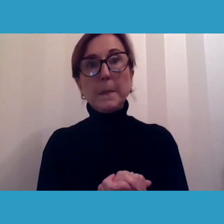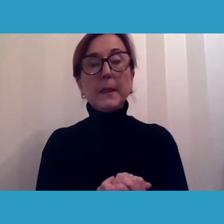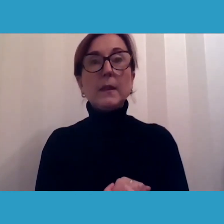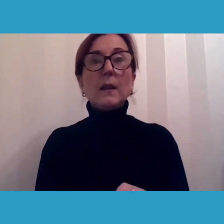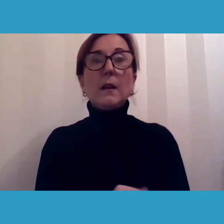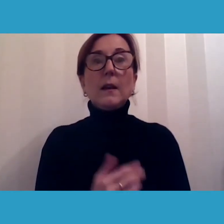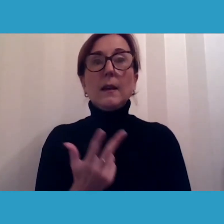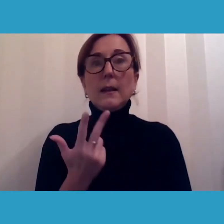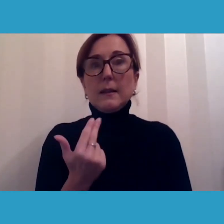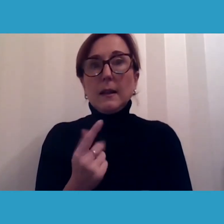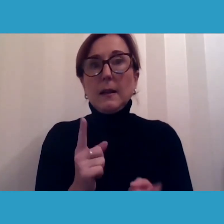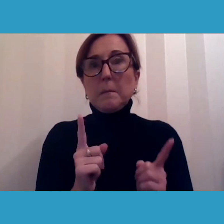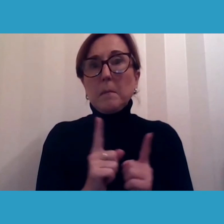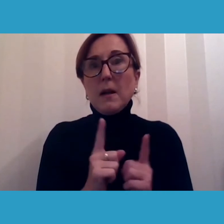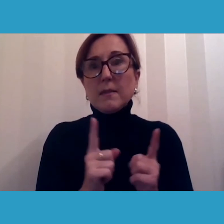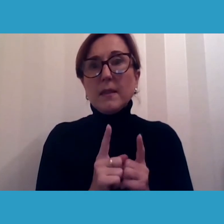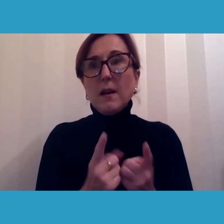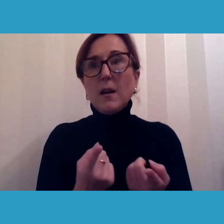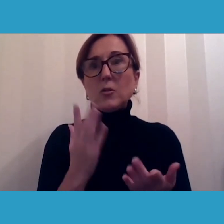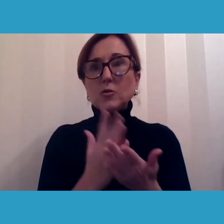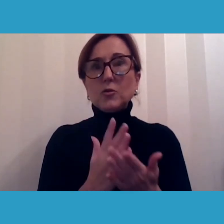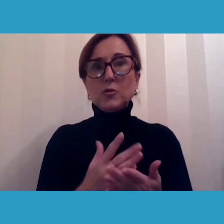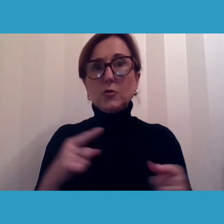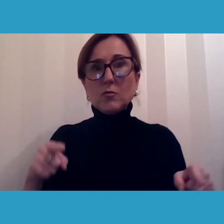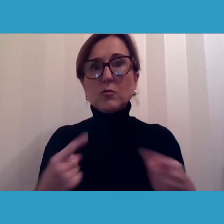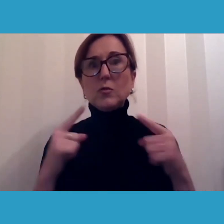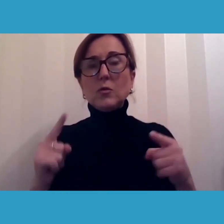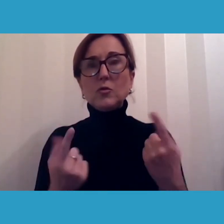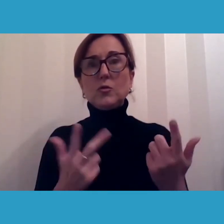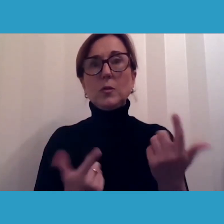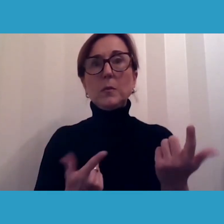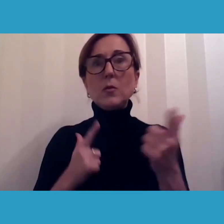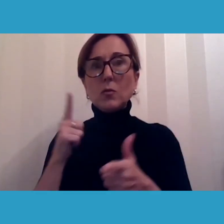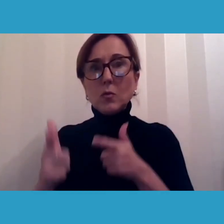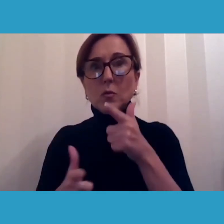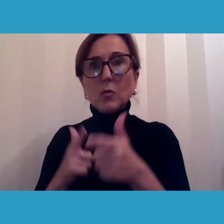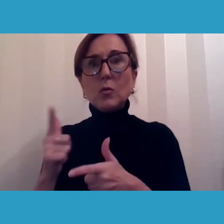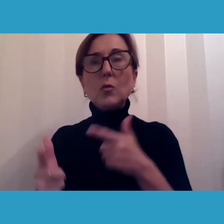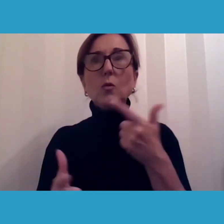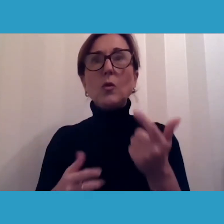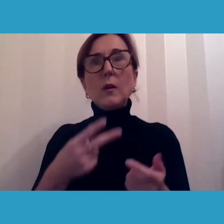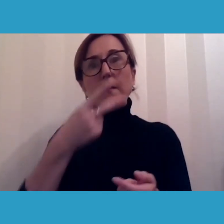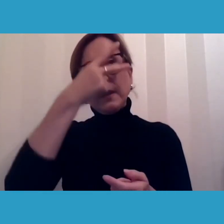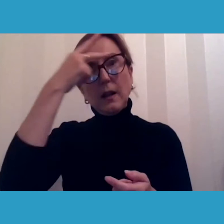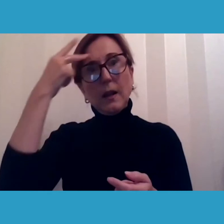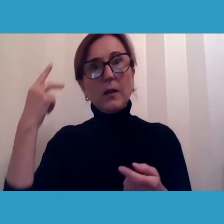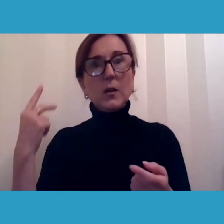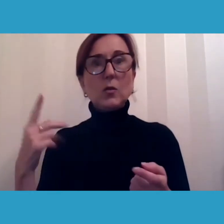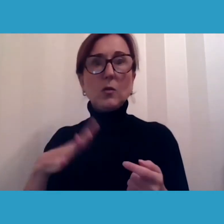of the kind. And the hate that is justified